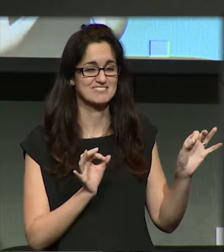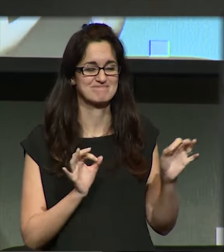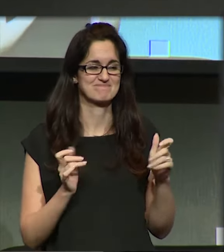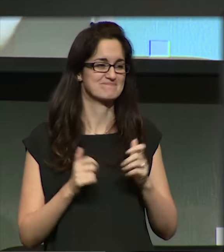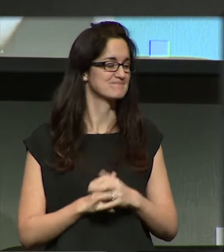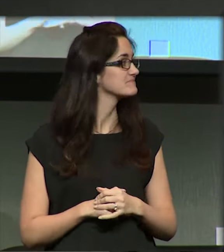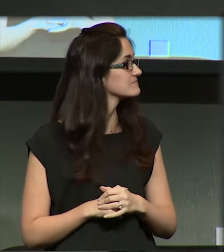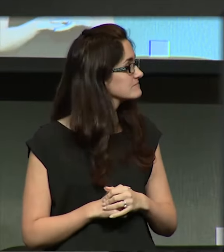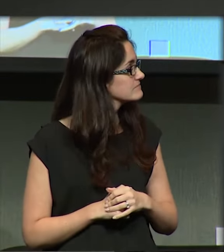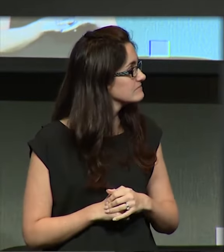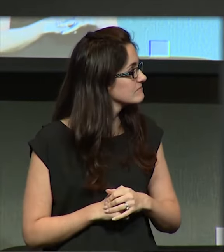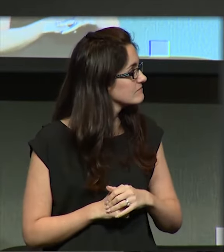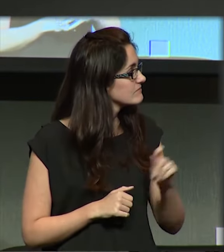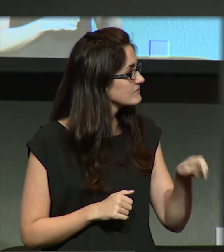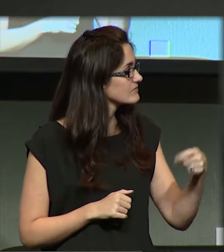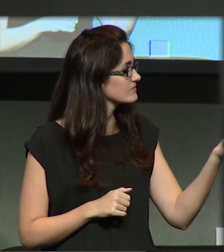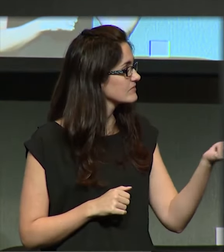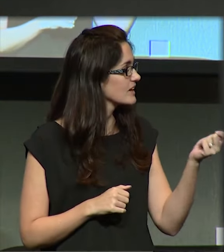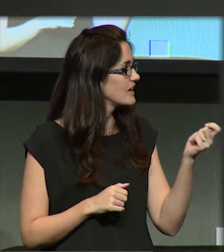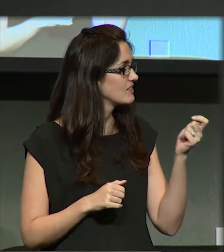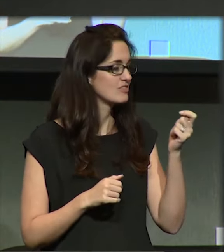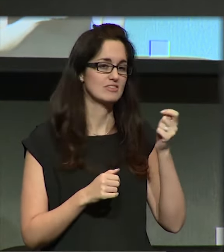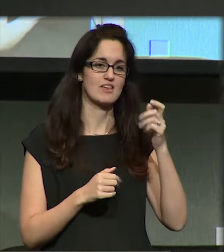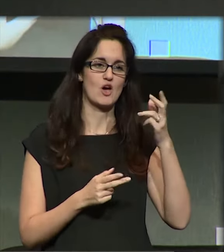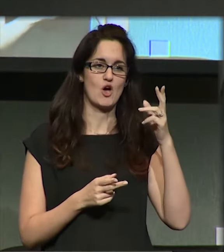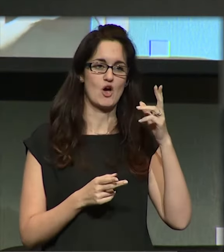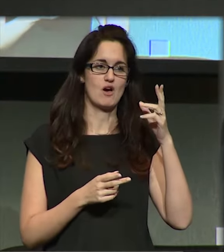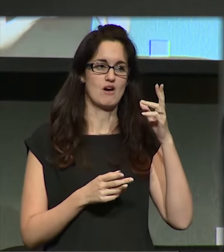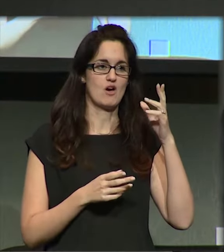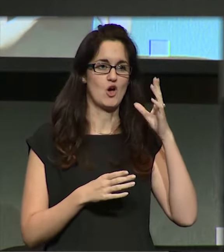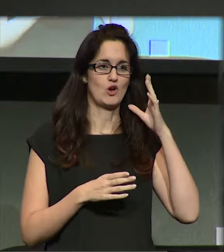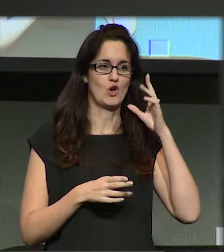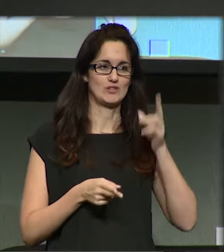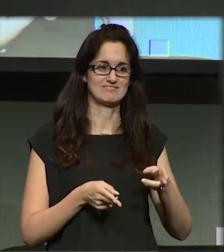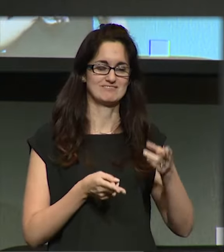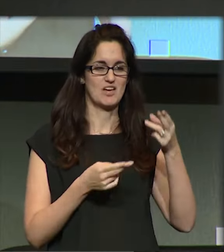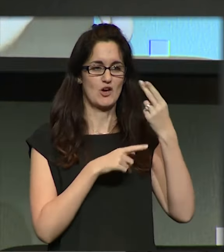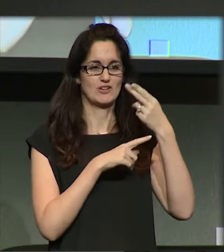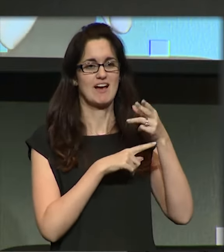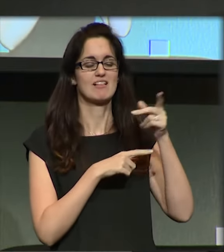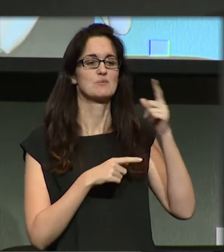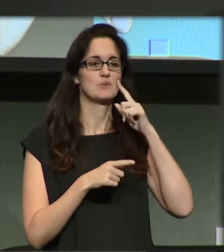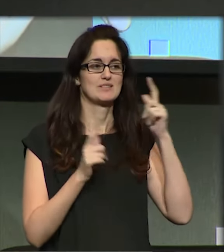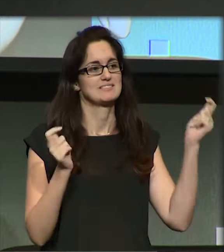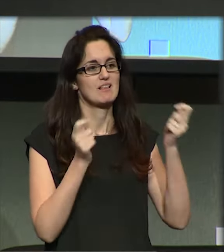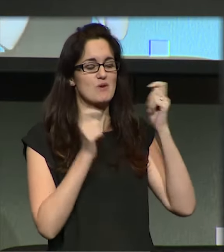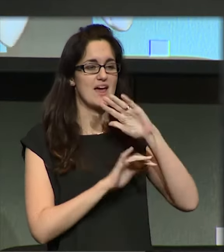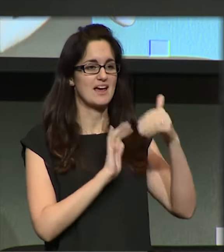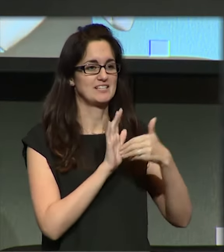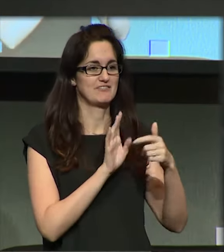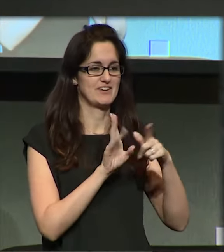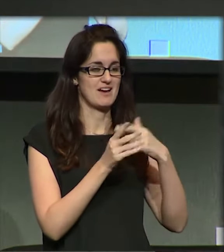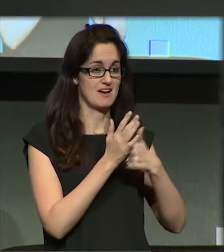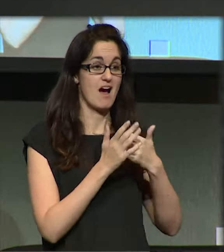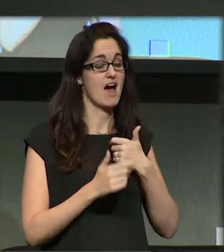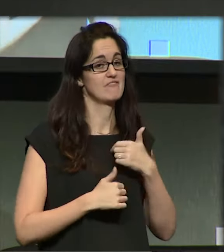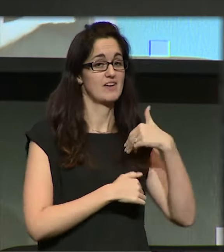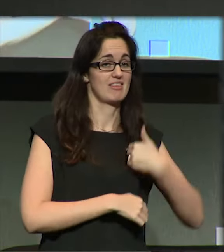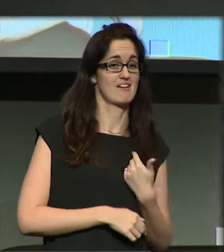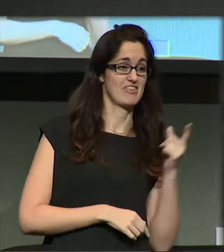The other one's the Normanby Hotel, where we'd go and celebrate the end of term or end of year. I fell in love at the Normanby